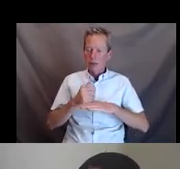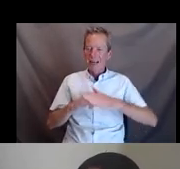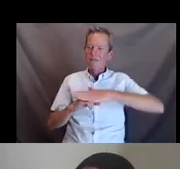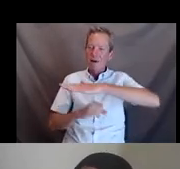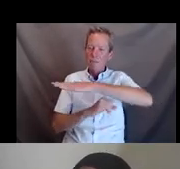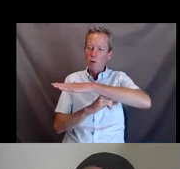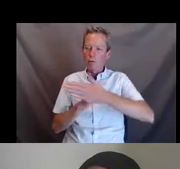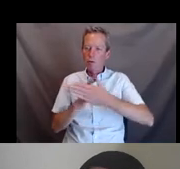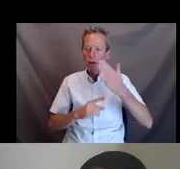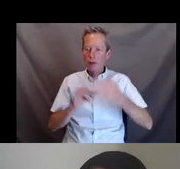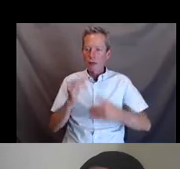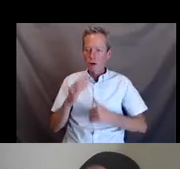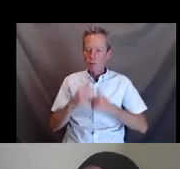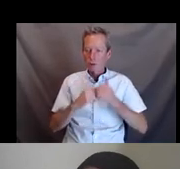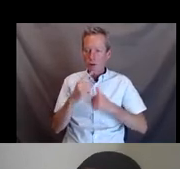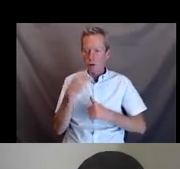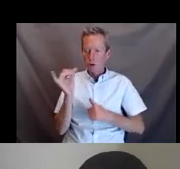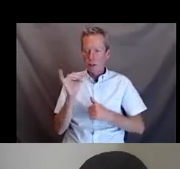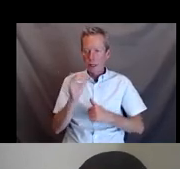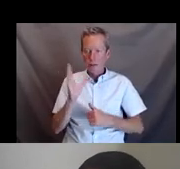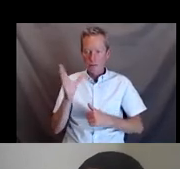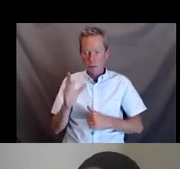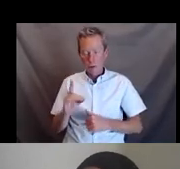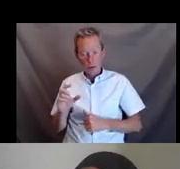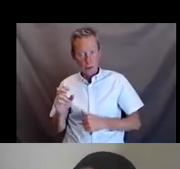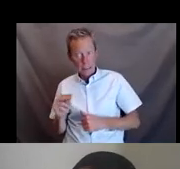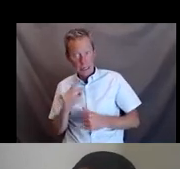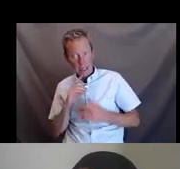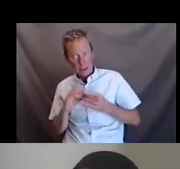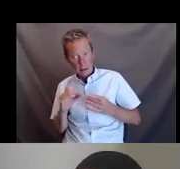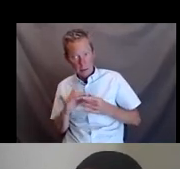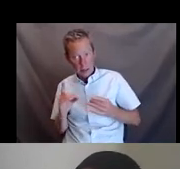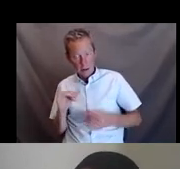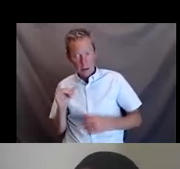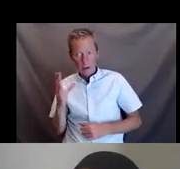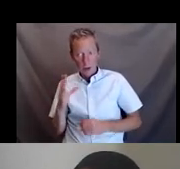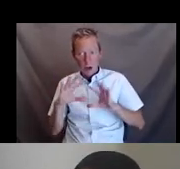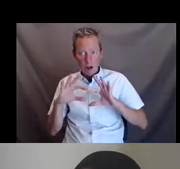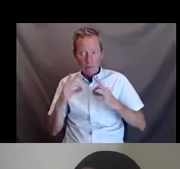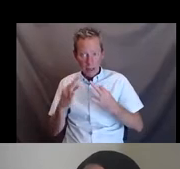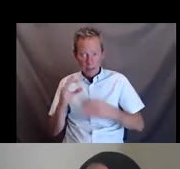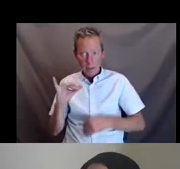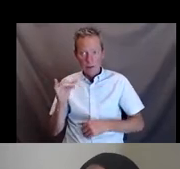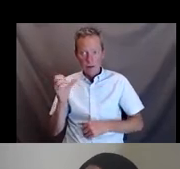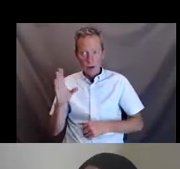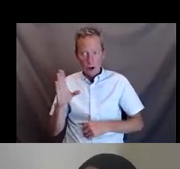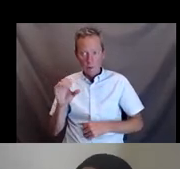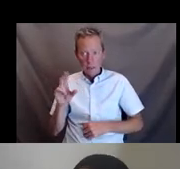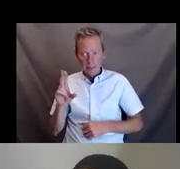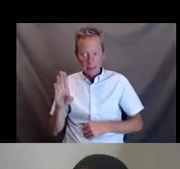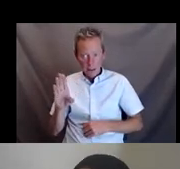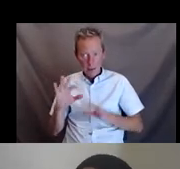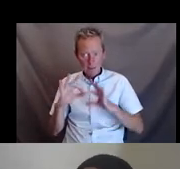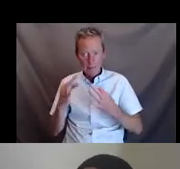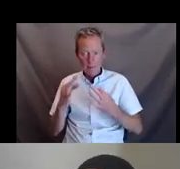job structure is going to be in the future. So when Dan talked about the job families and the job subfamilies, the work that